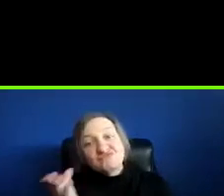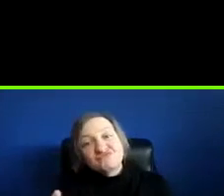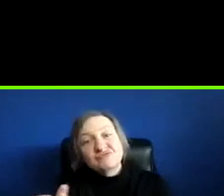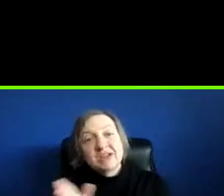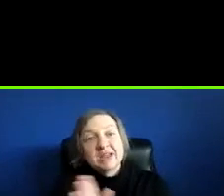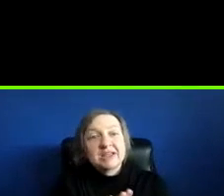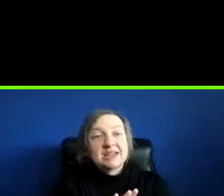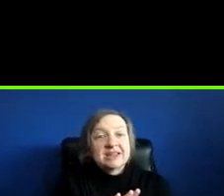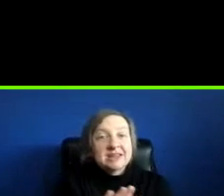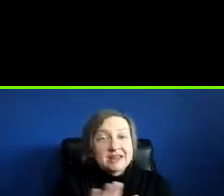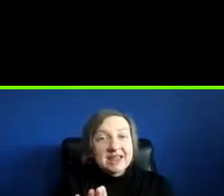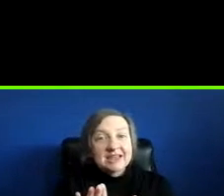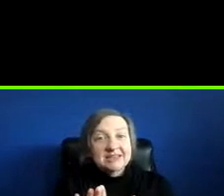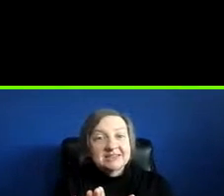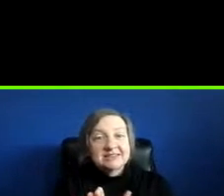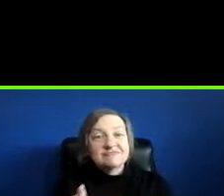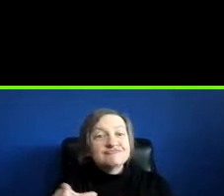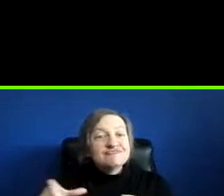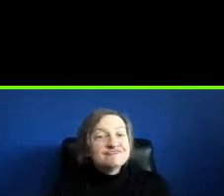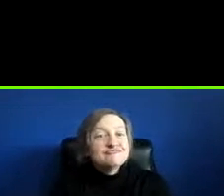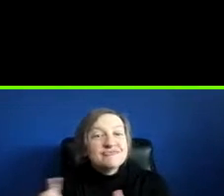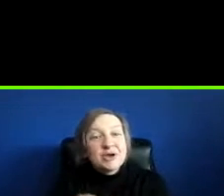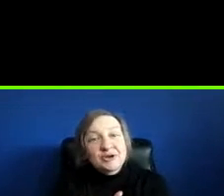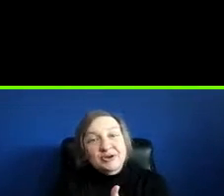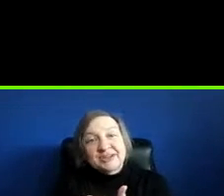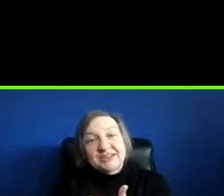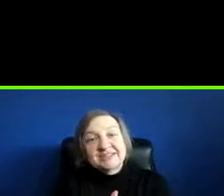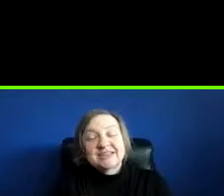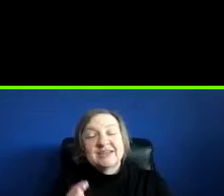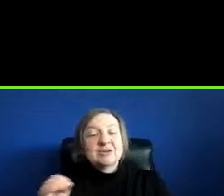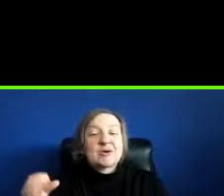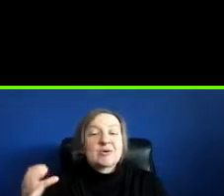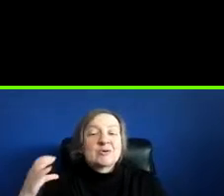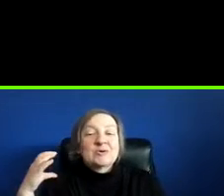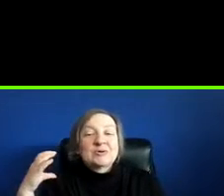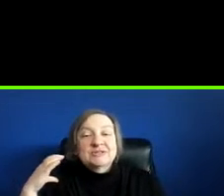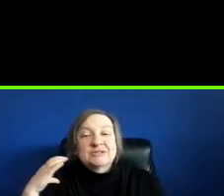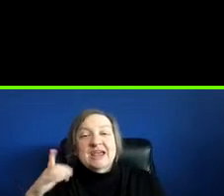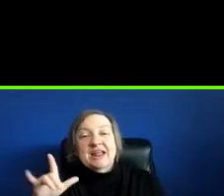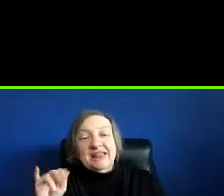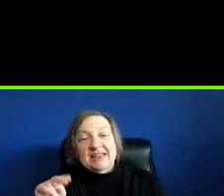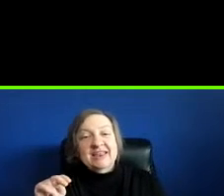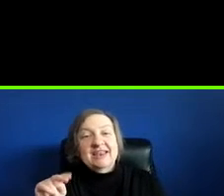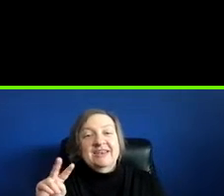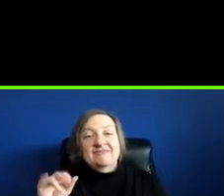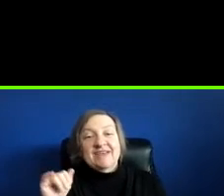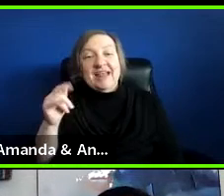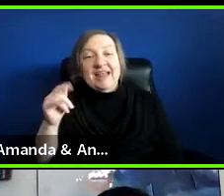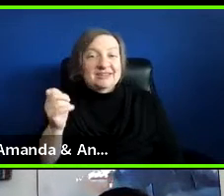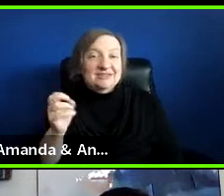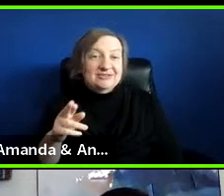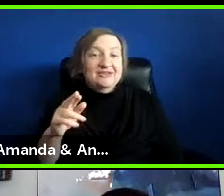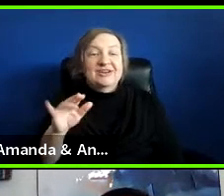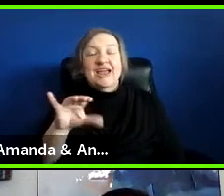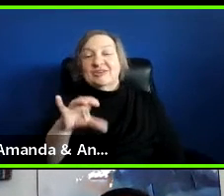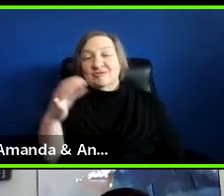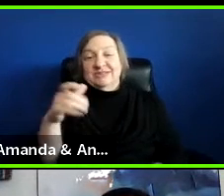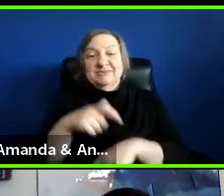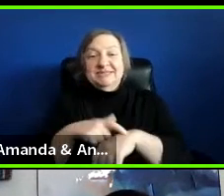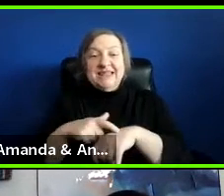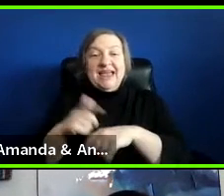nice batch of cookies. And co-chair Lynn Valenter at Christmas time brought me